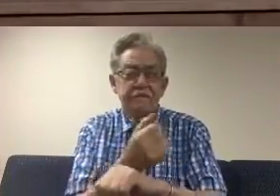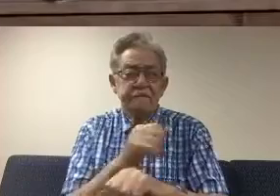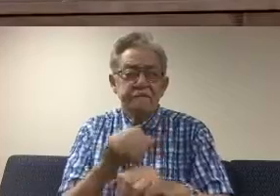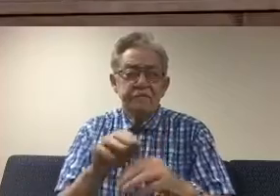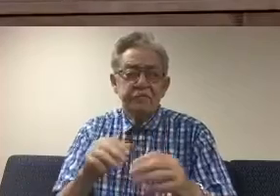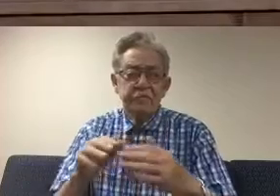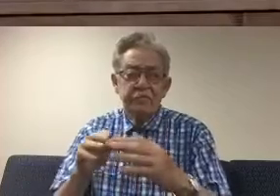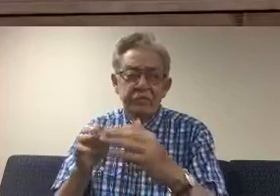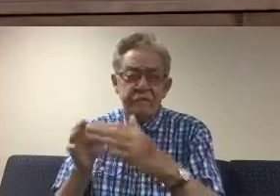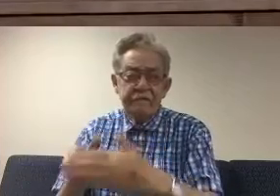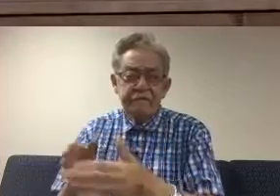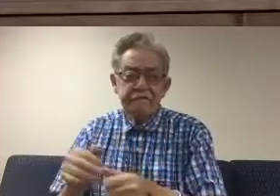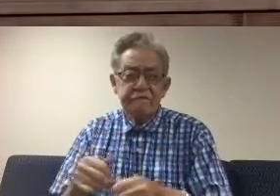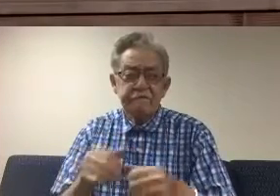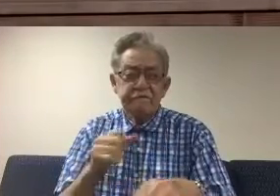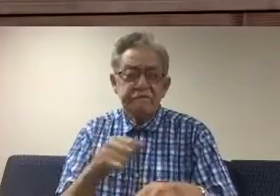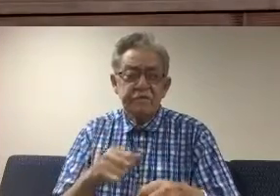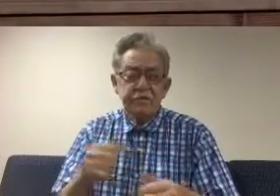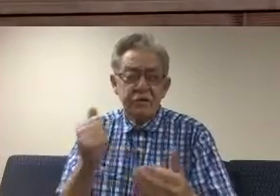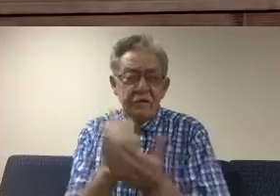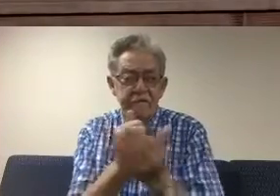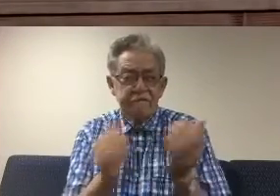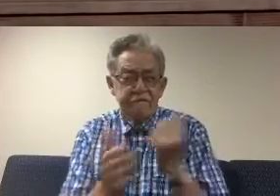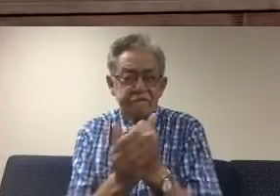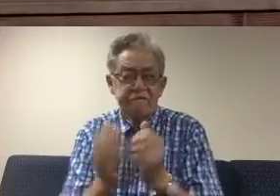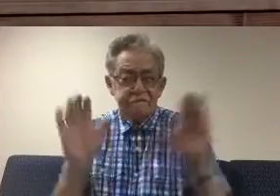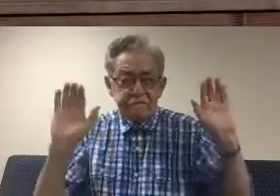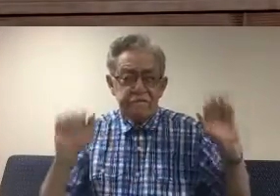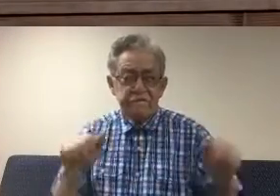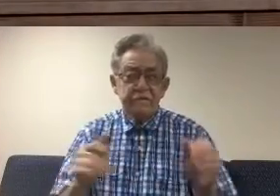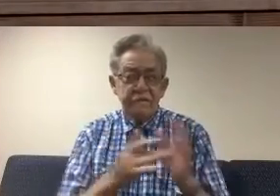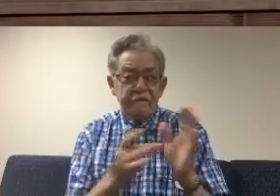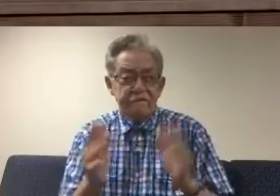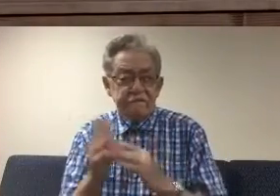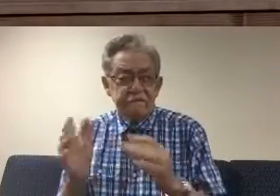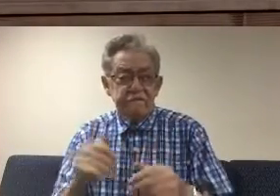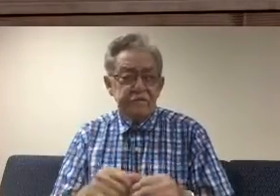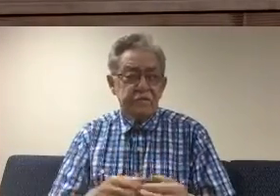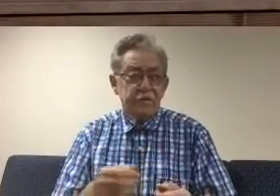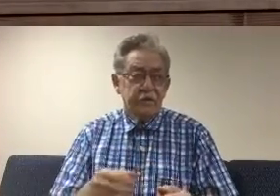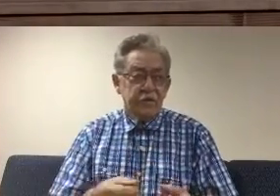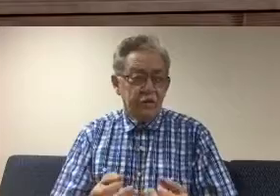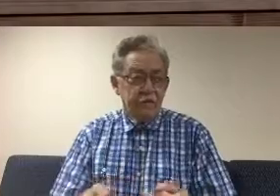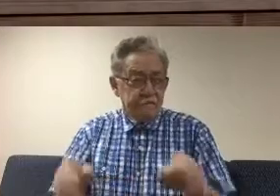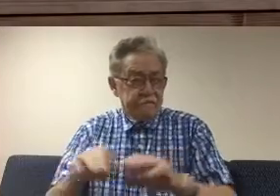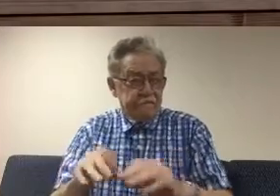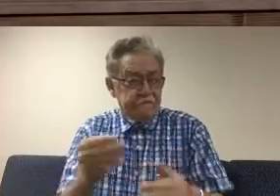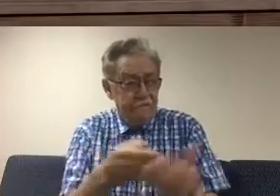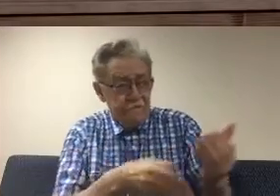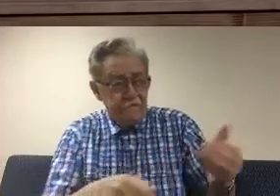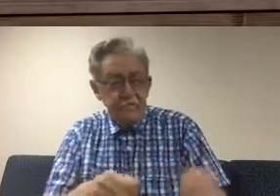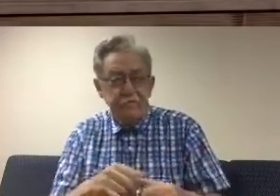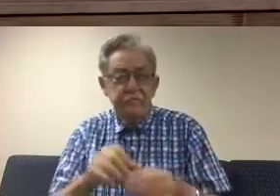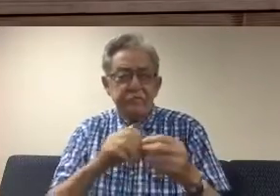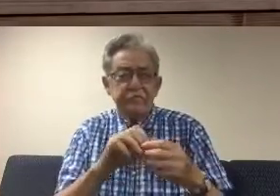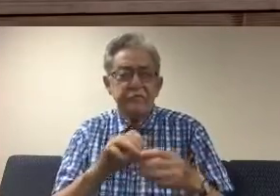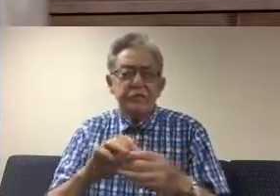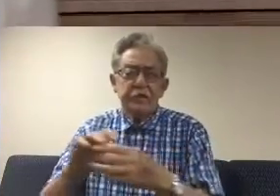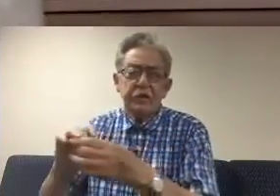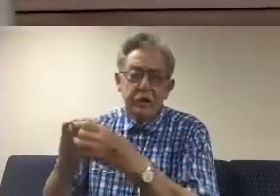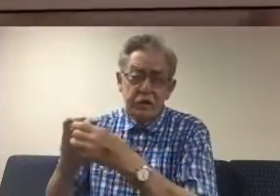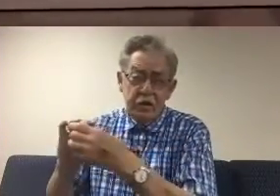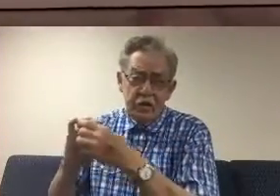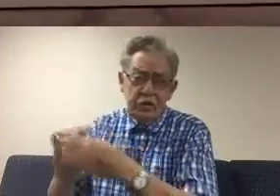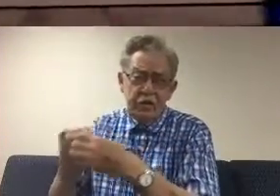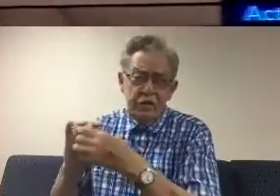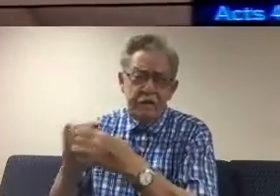crucified him. All right? Turns out he was the most important part of the whole puzzle here. He is